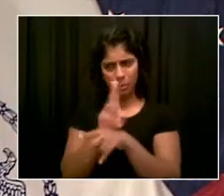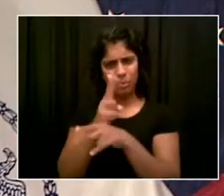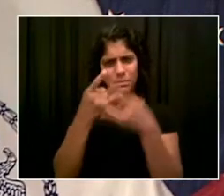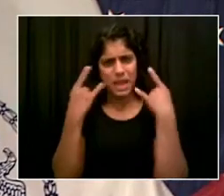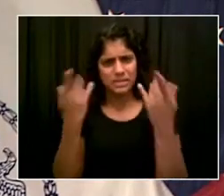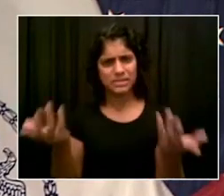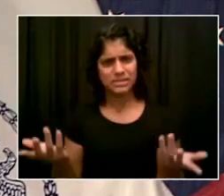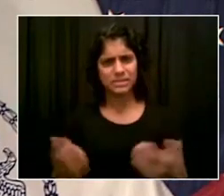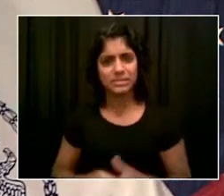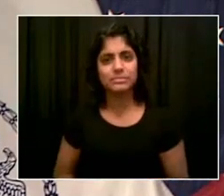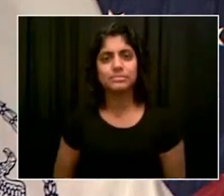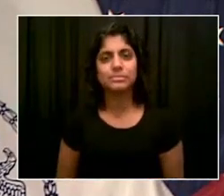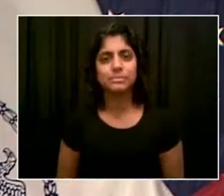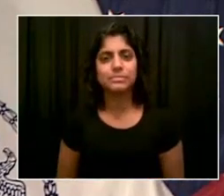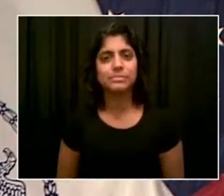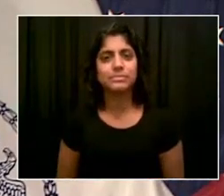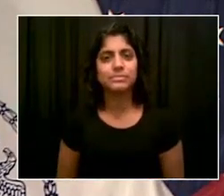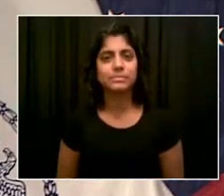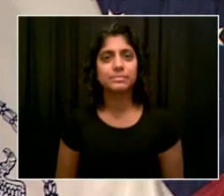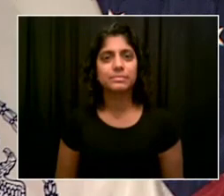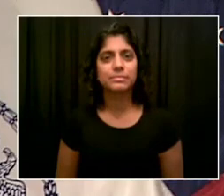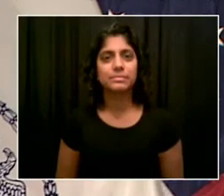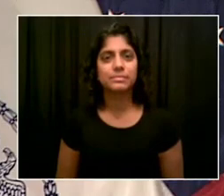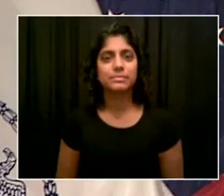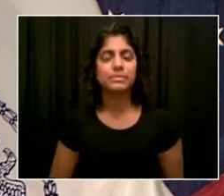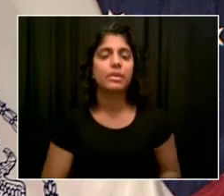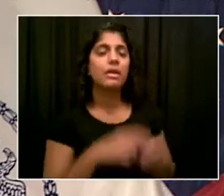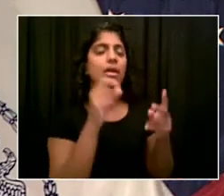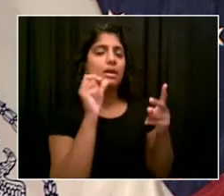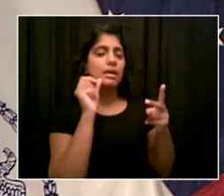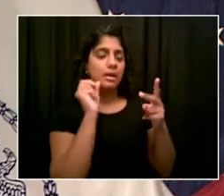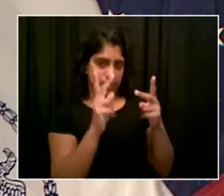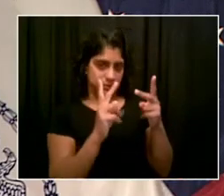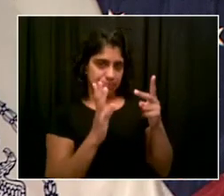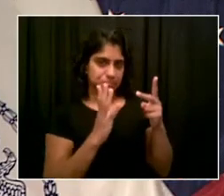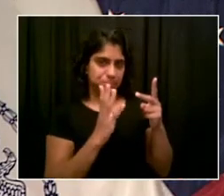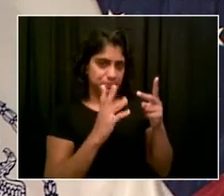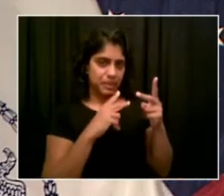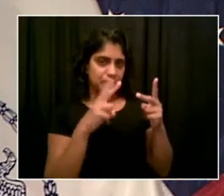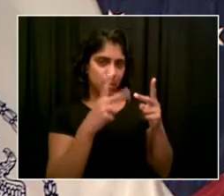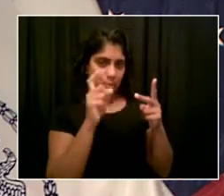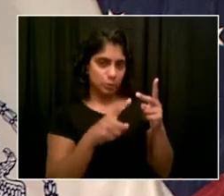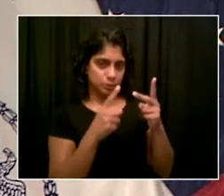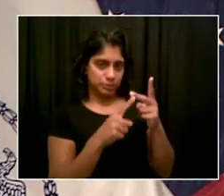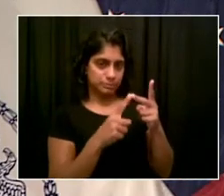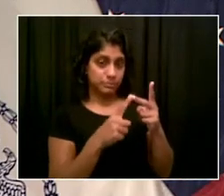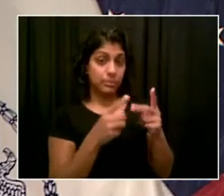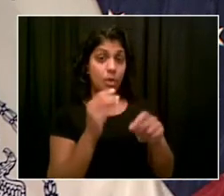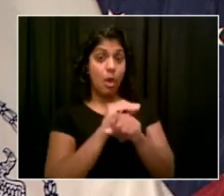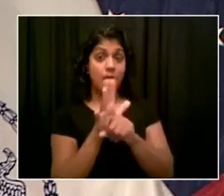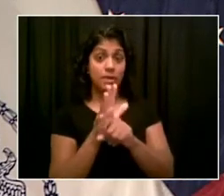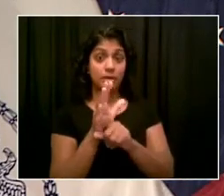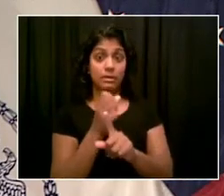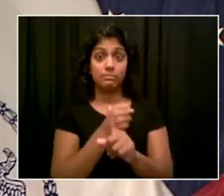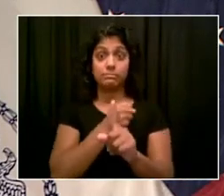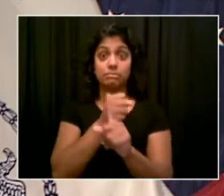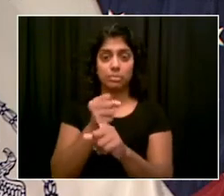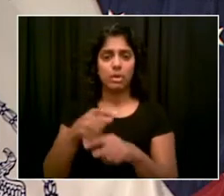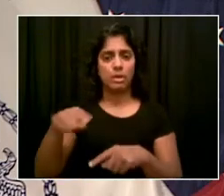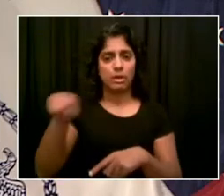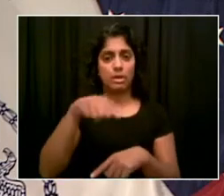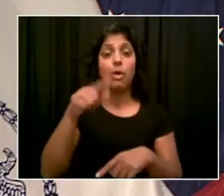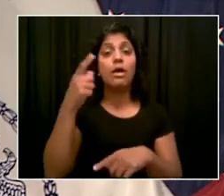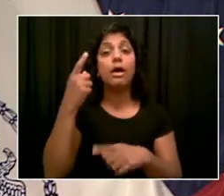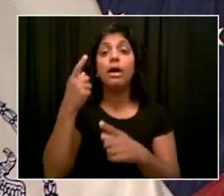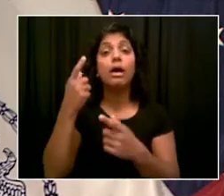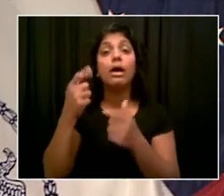unvaccinated at this point. But I wonder the degree to which, and maybe Dr. Choksi can address this, how closely are we watching the so-called breakthrough